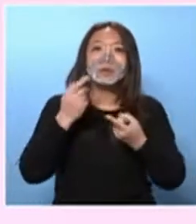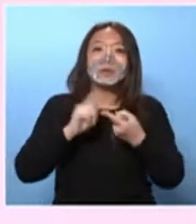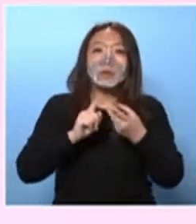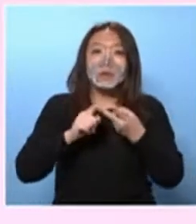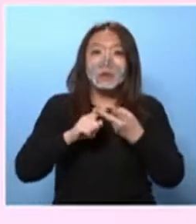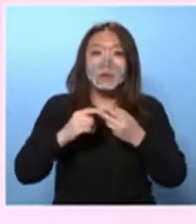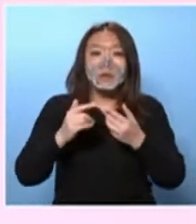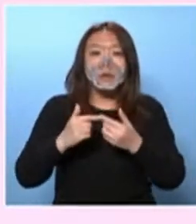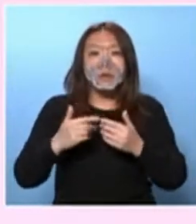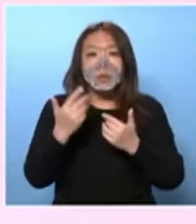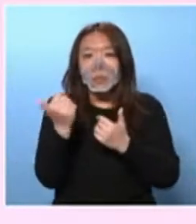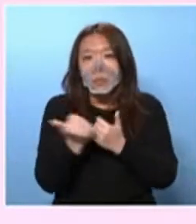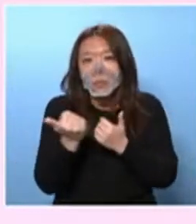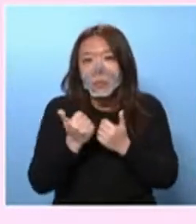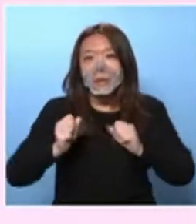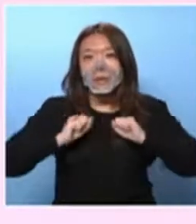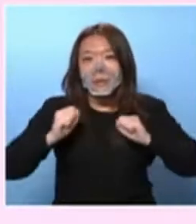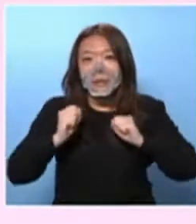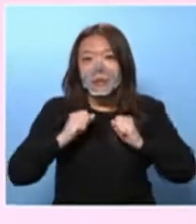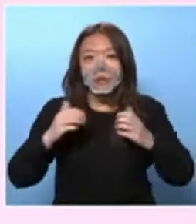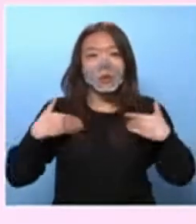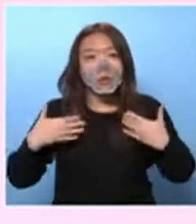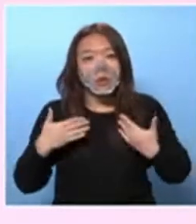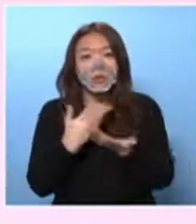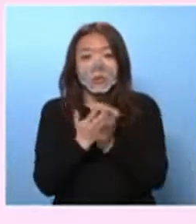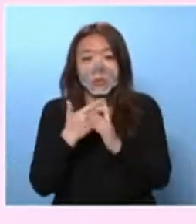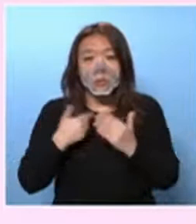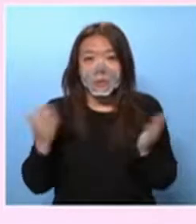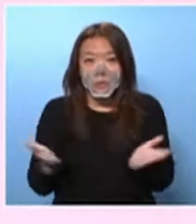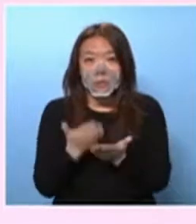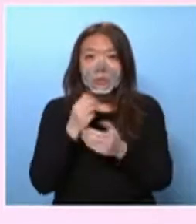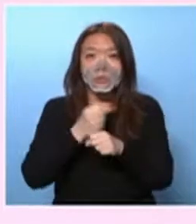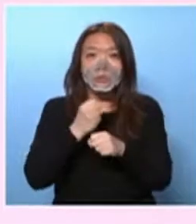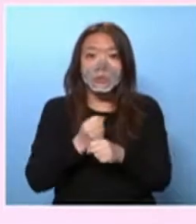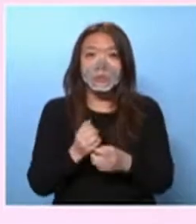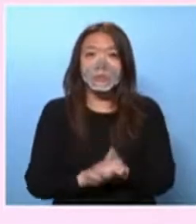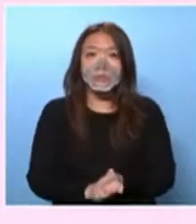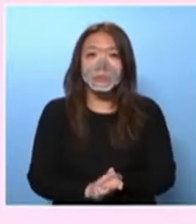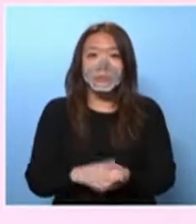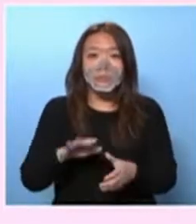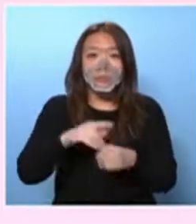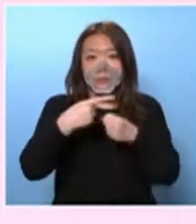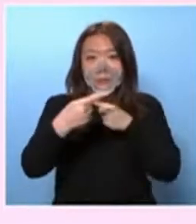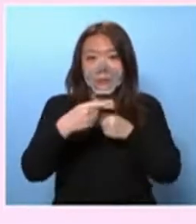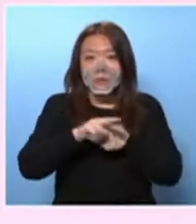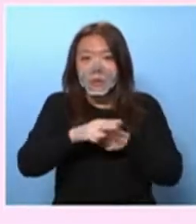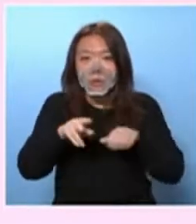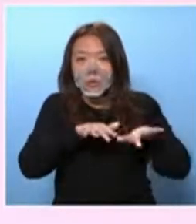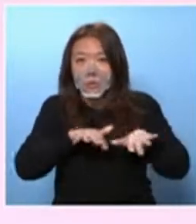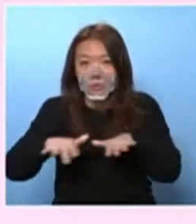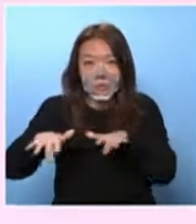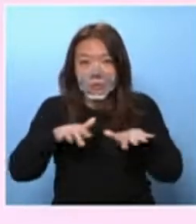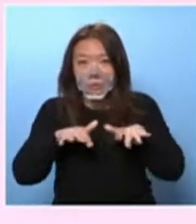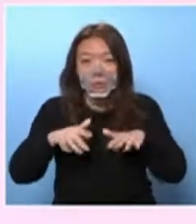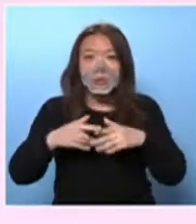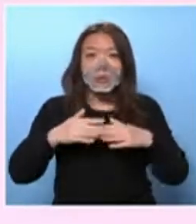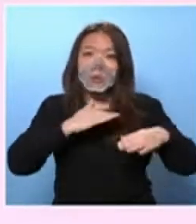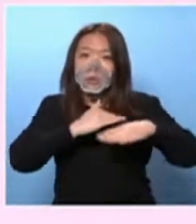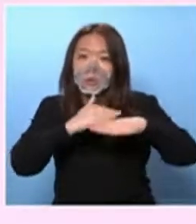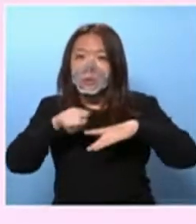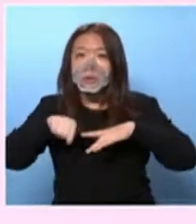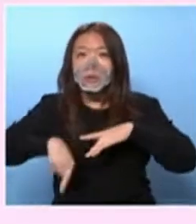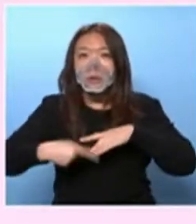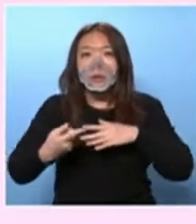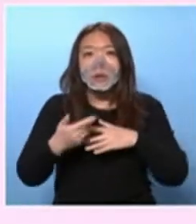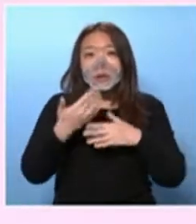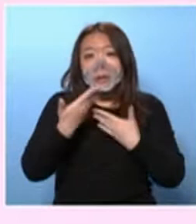the enhanced cultural sports and recreational facilities in Hong Kong, we will take forward our work in the following areas. Enhanced